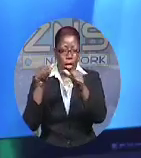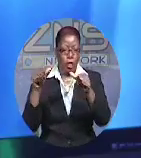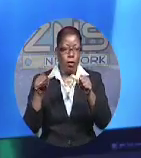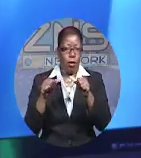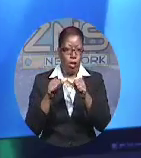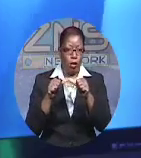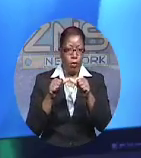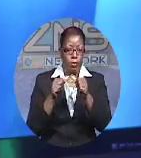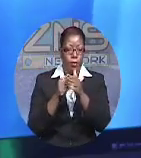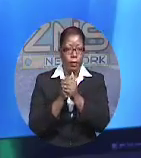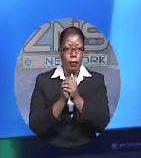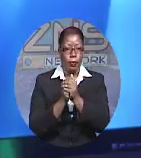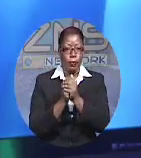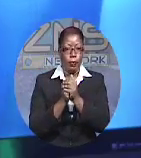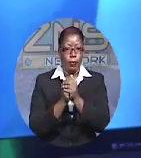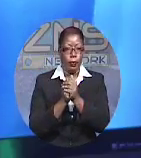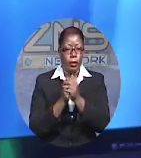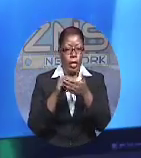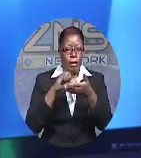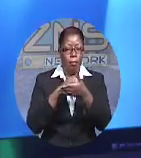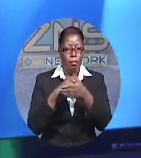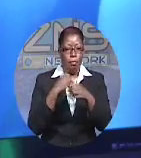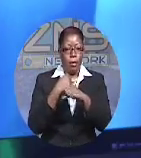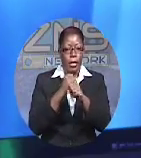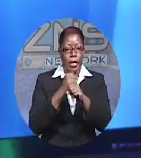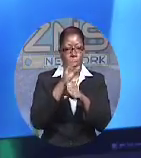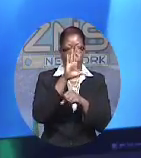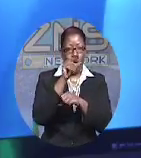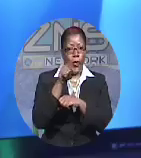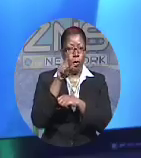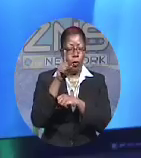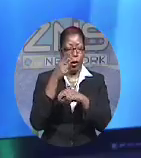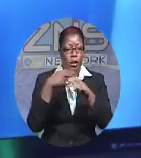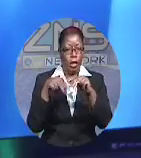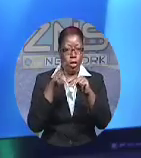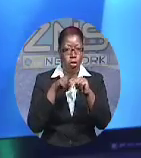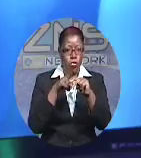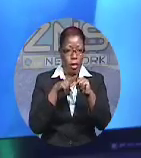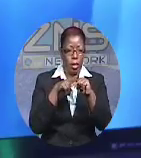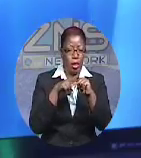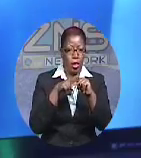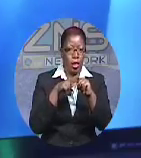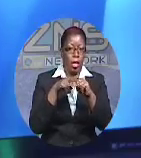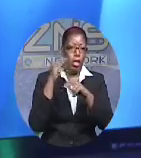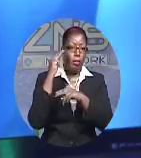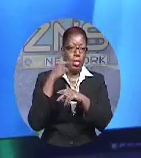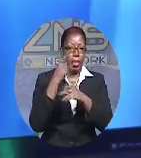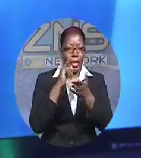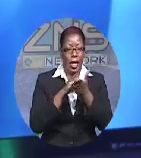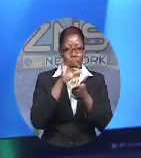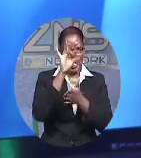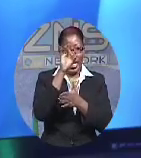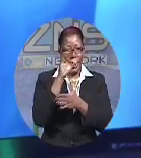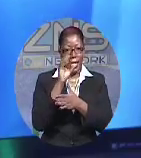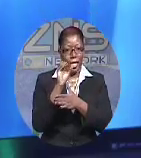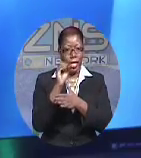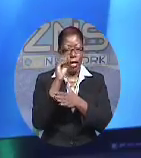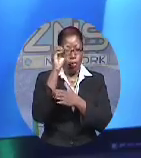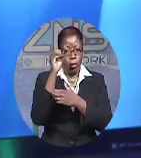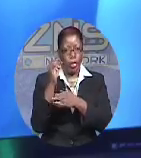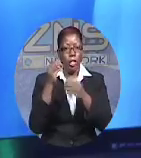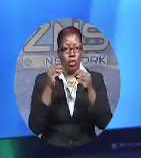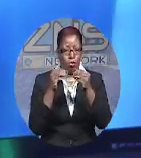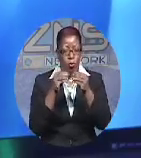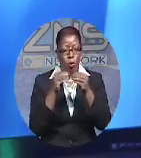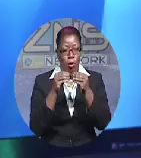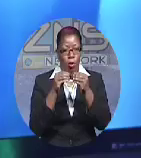of 947, making a 5.17% increase. The minister says more than 80% of the grades awarded